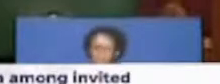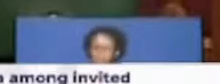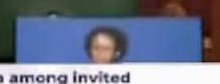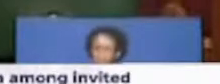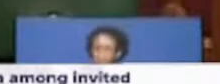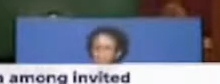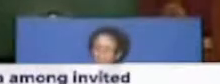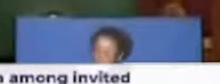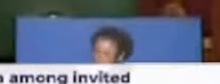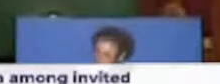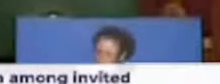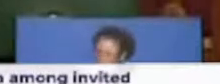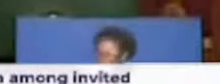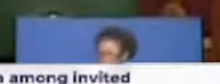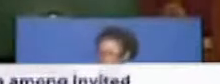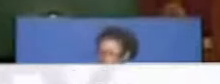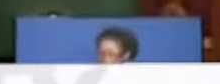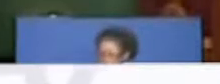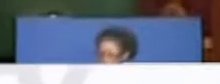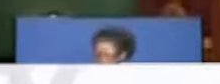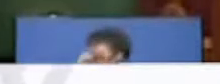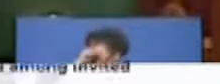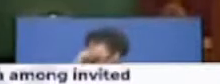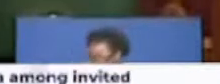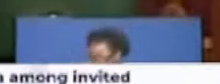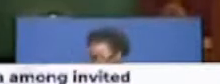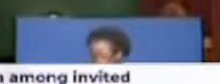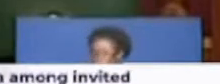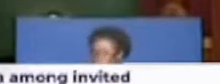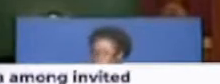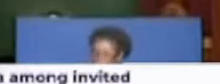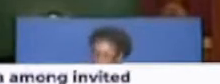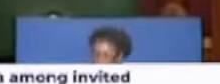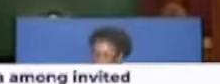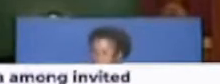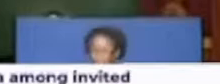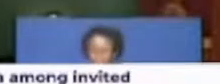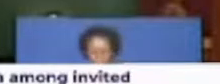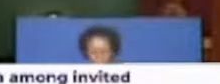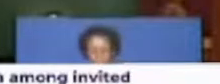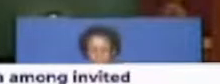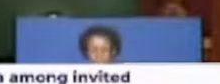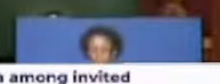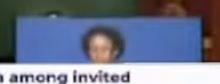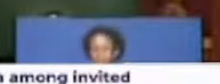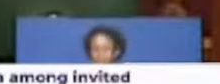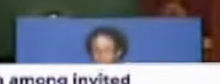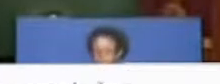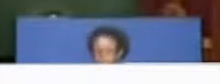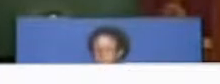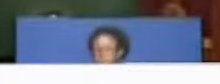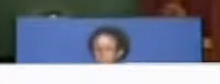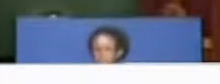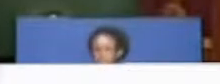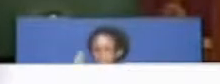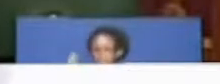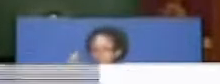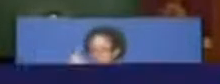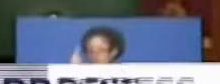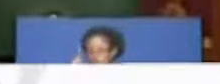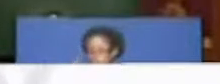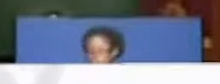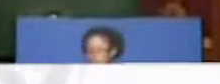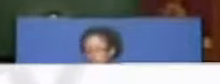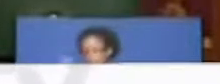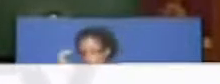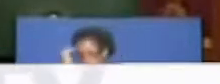labor. The second was on education, with an additional 6.5 billion to the Ministry of Education to hire